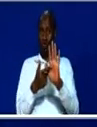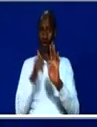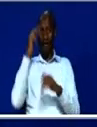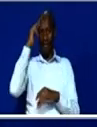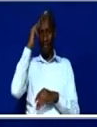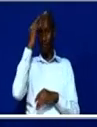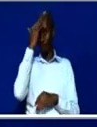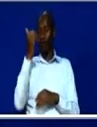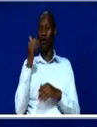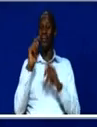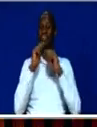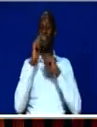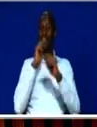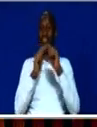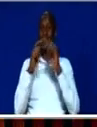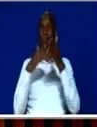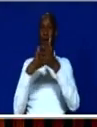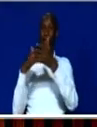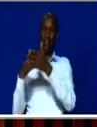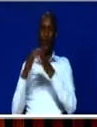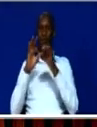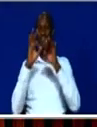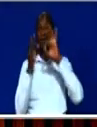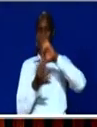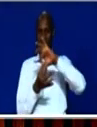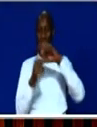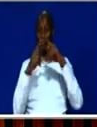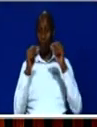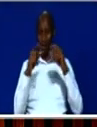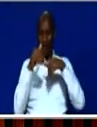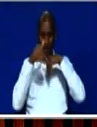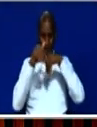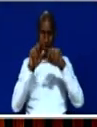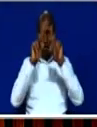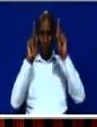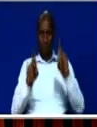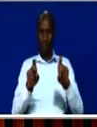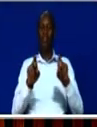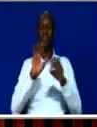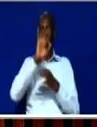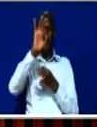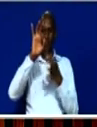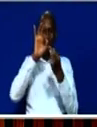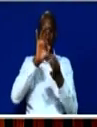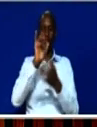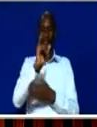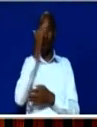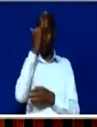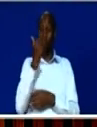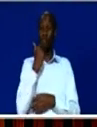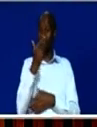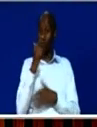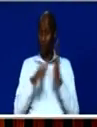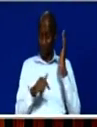reasons for trade barriers. You see, we are interpreting the terms according to the question, specific question. And that is why we are bringing in